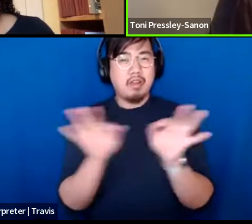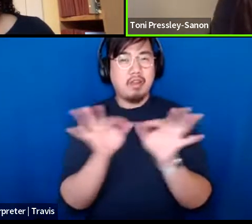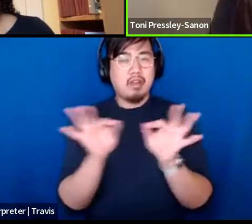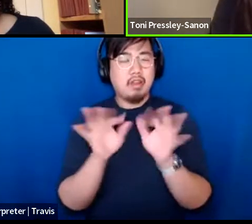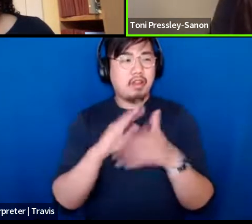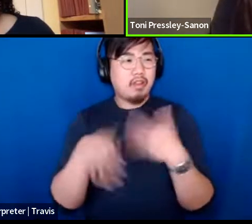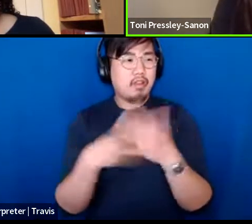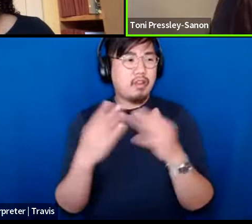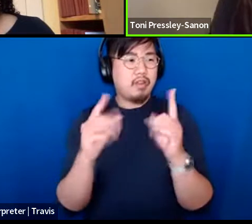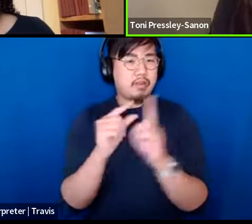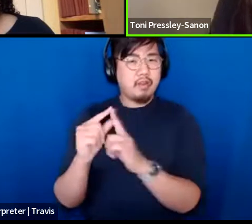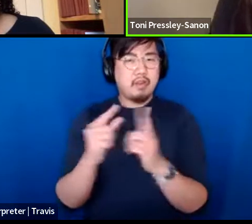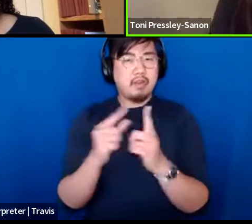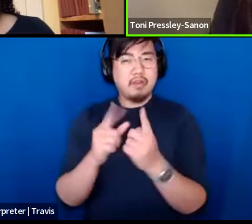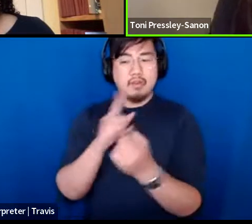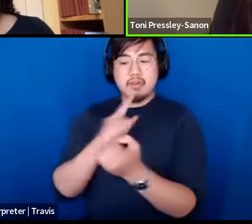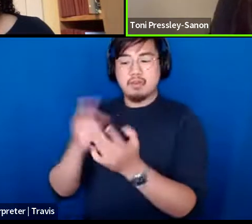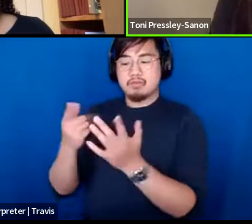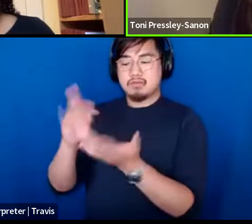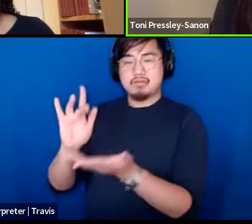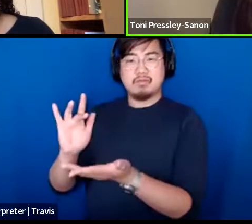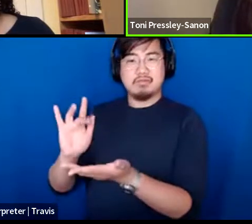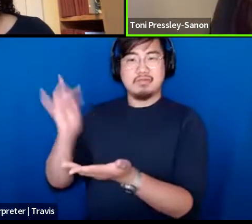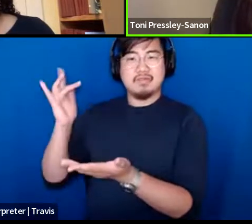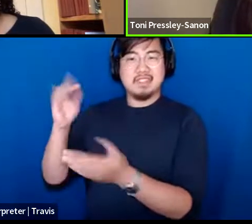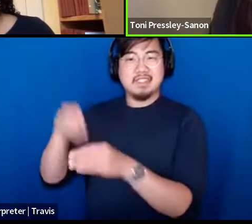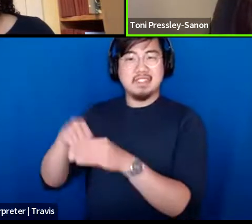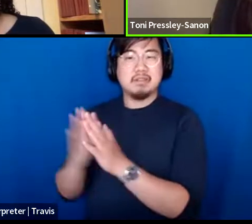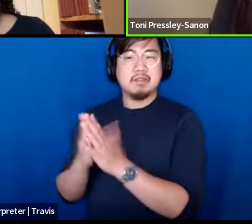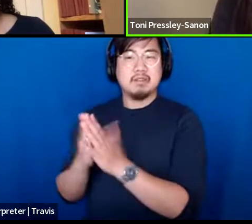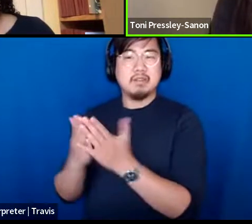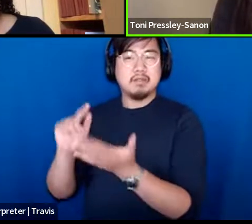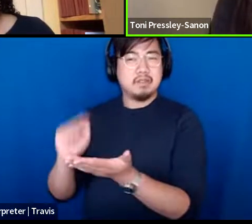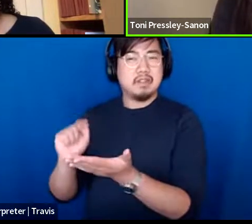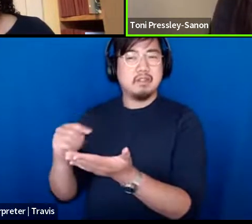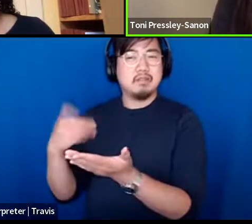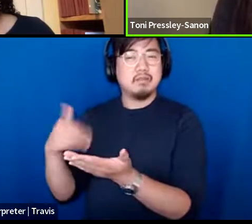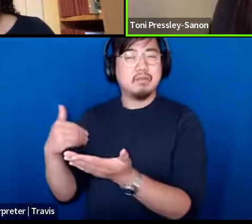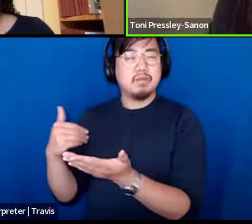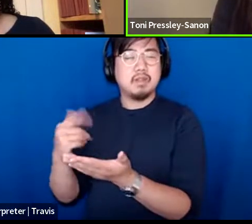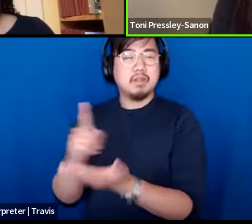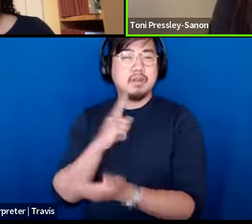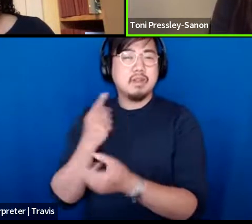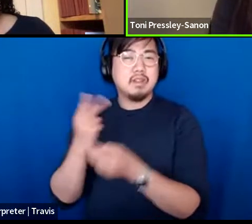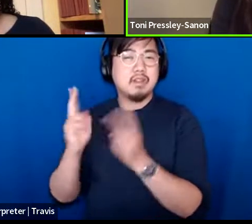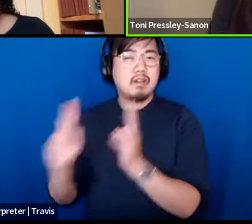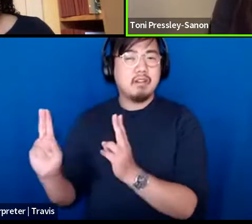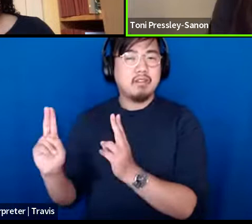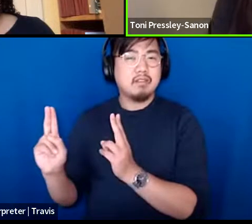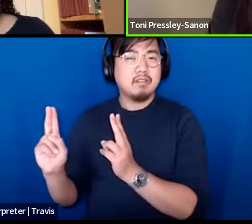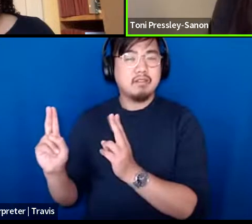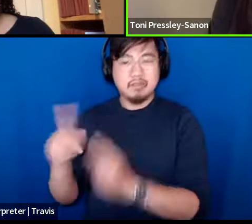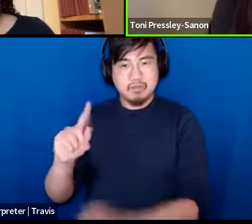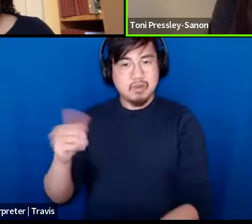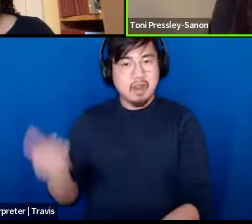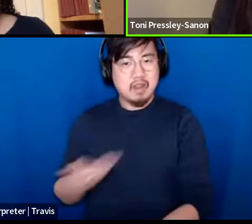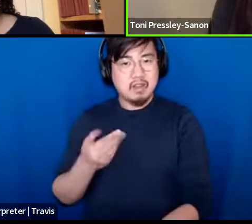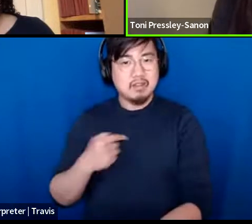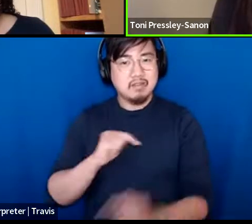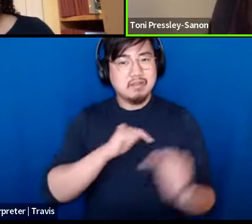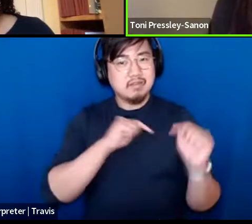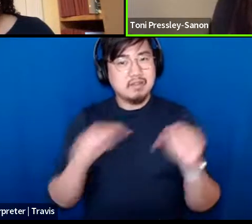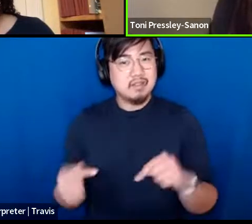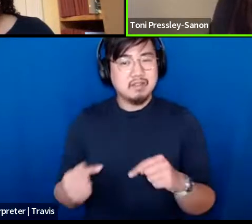So yeah, it was really such a pleasure. I was so honored to be asked to be